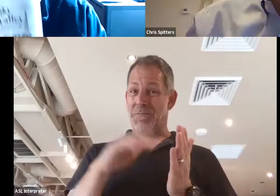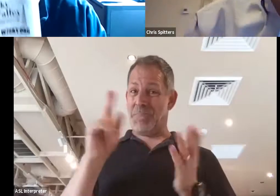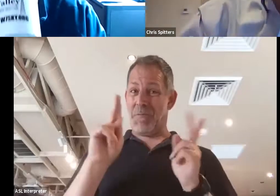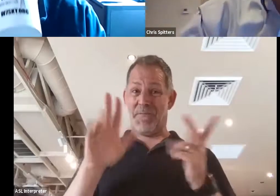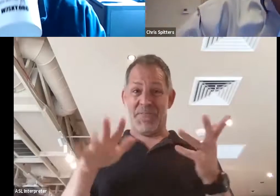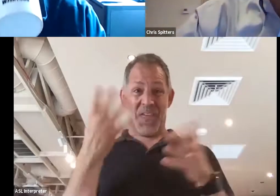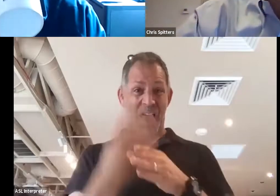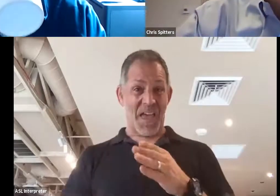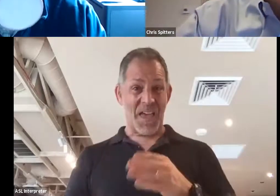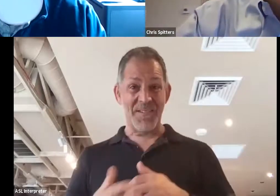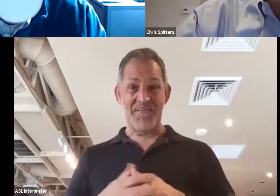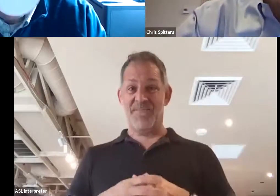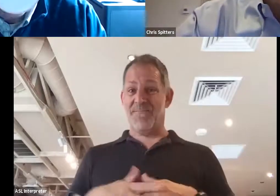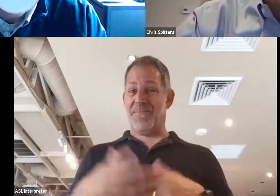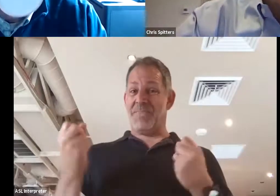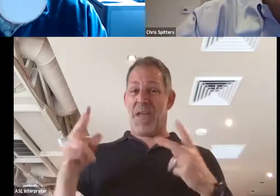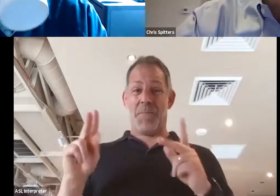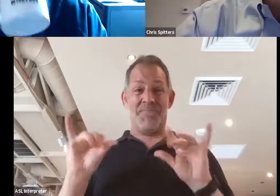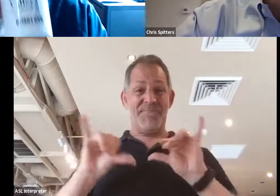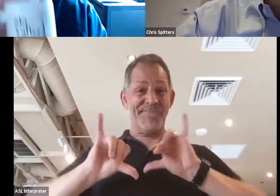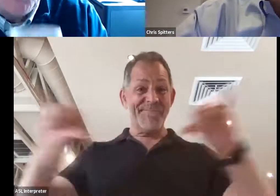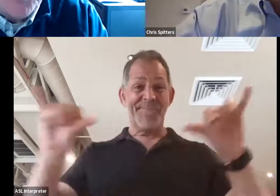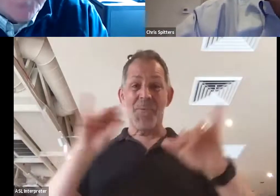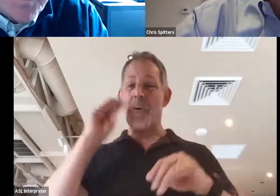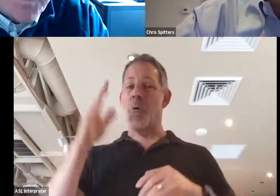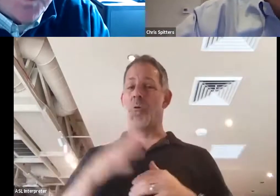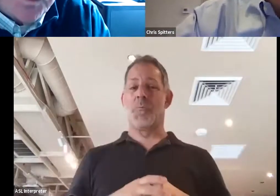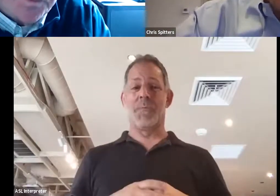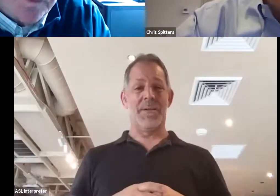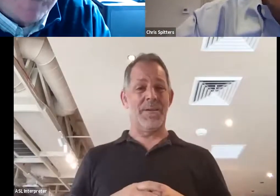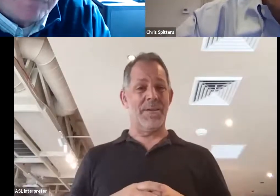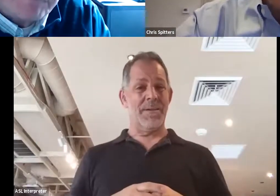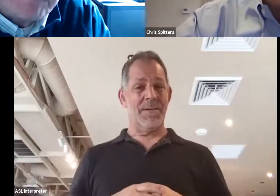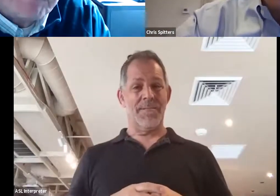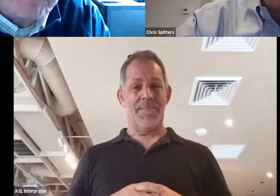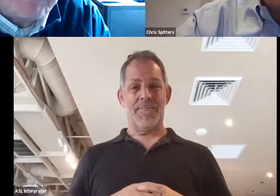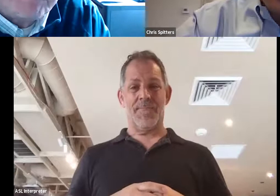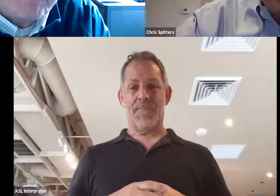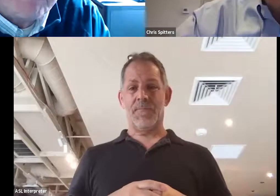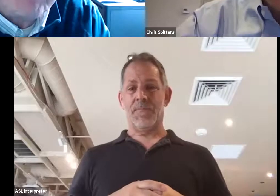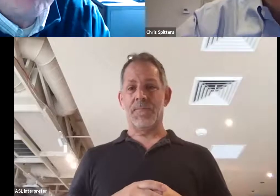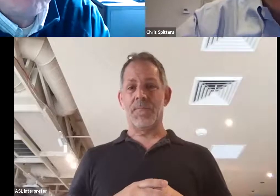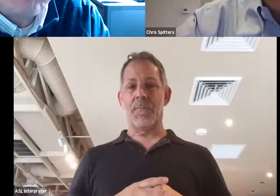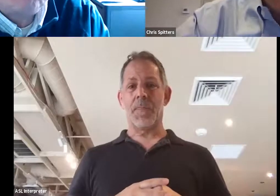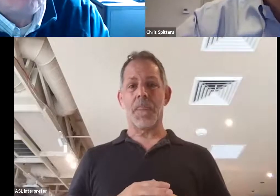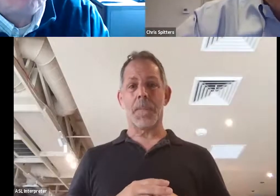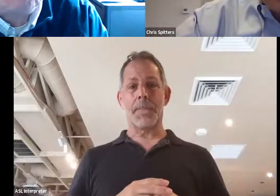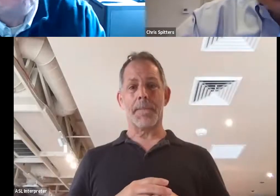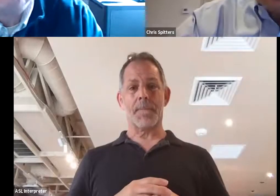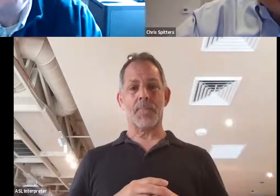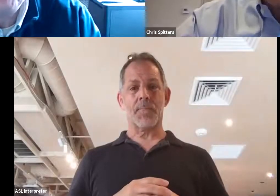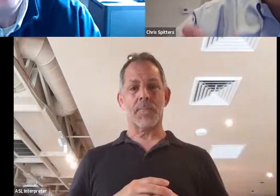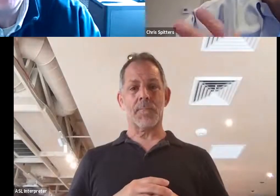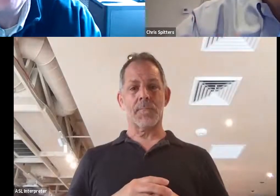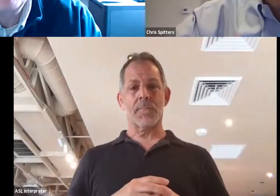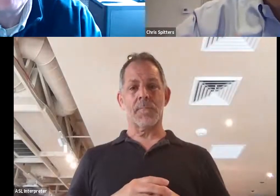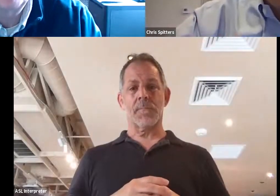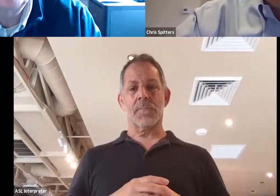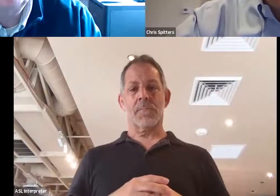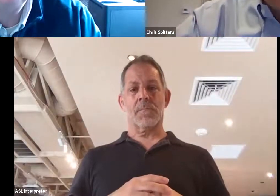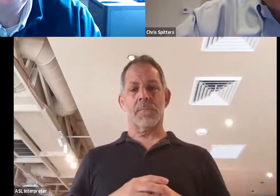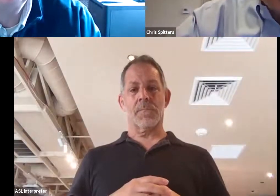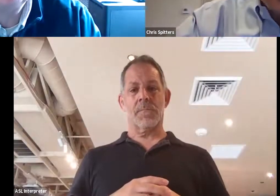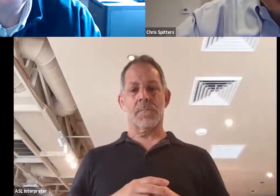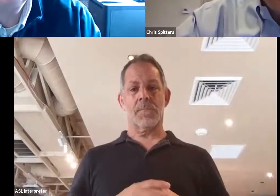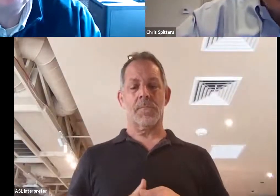living and relying on the help of others and not able, in many cases, not able to choose that they're there. But the other half have been people